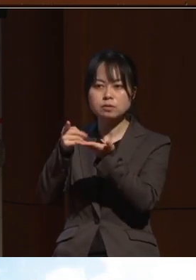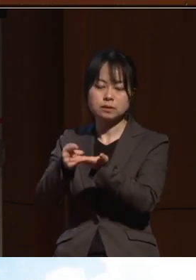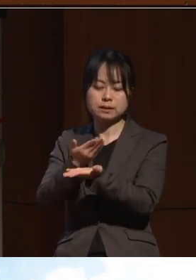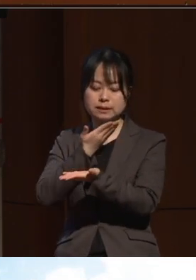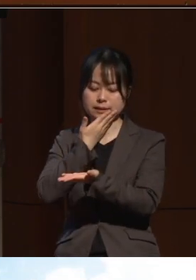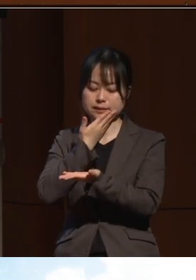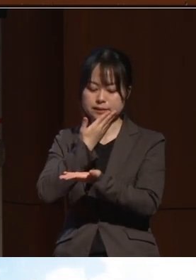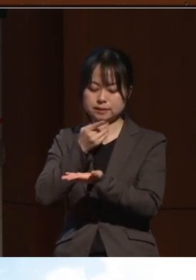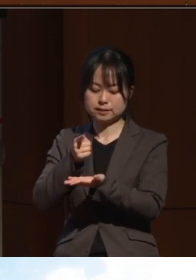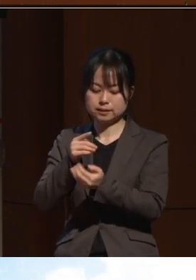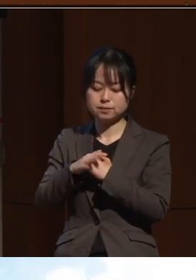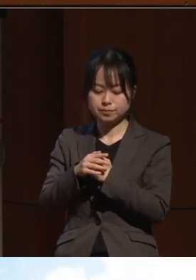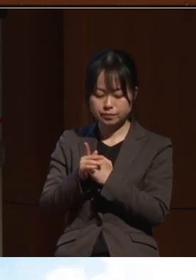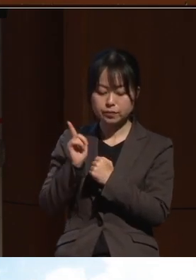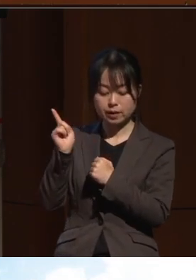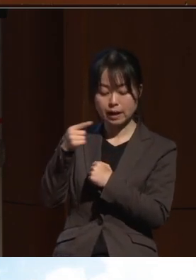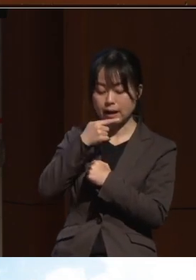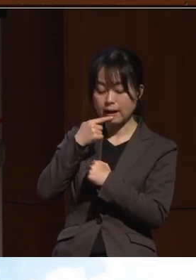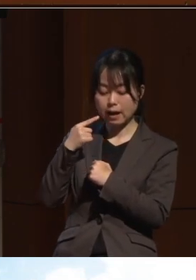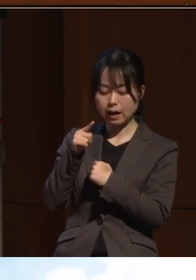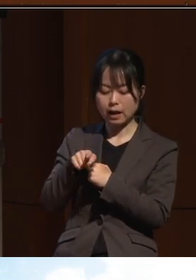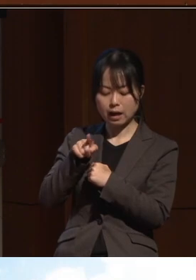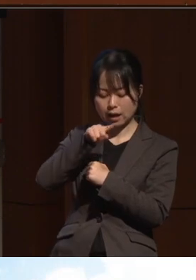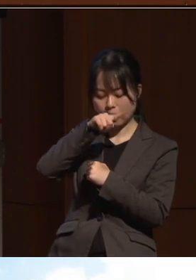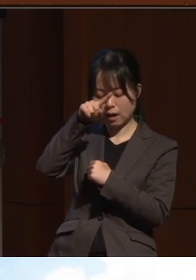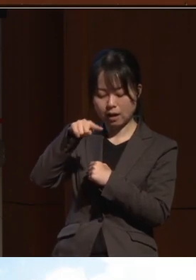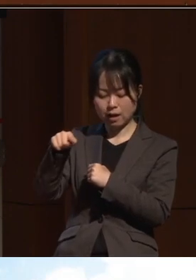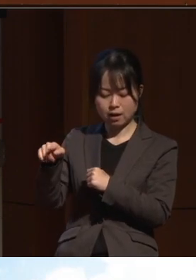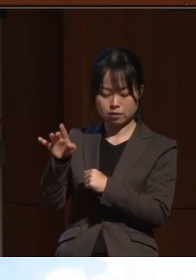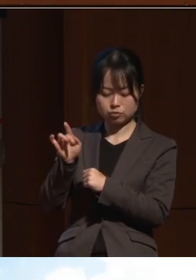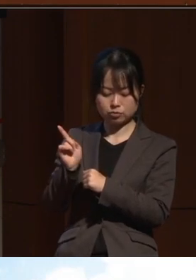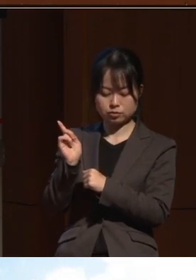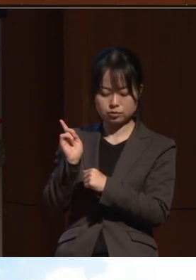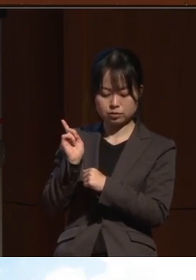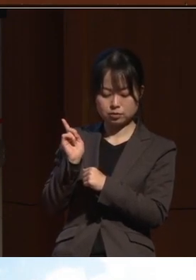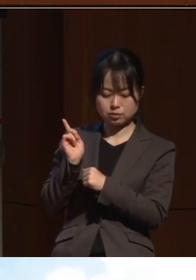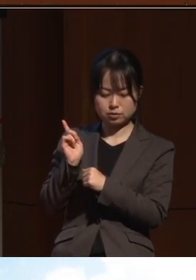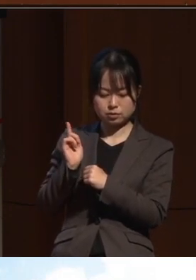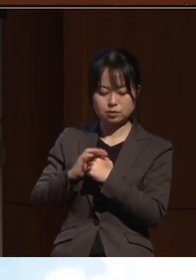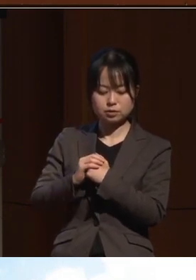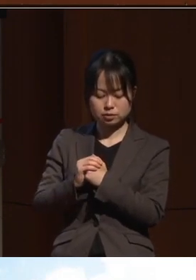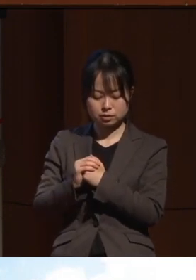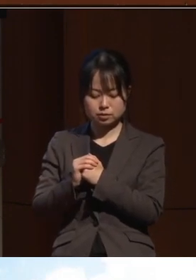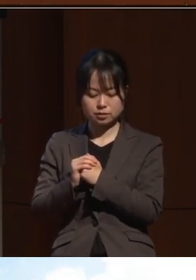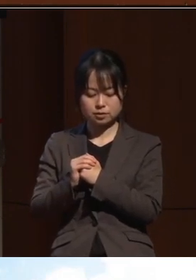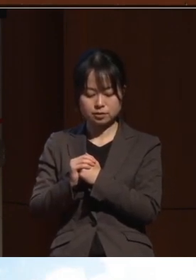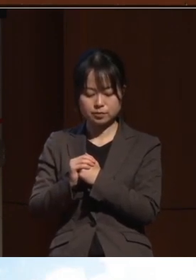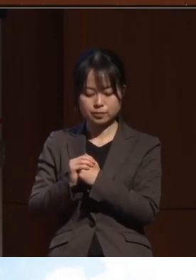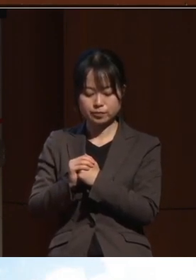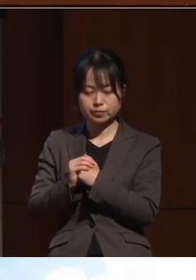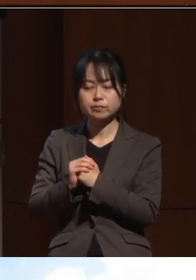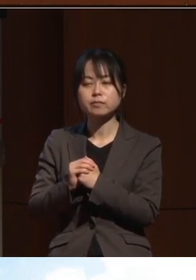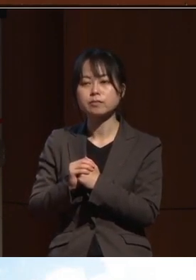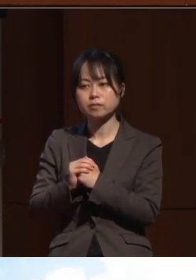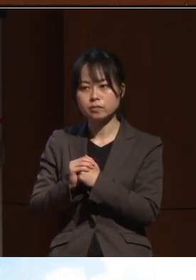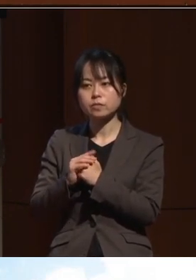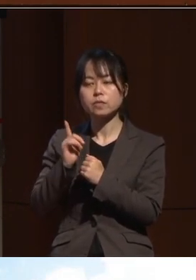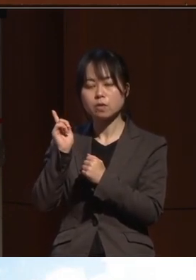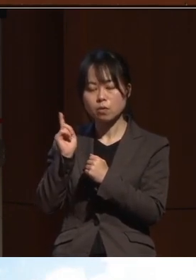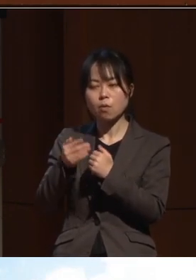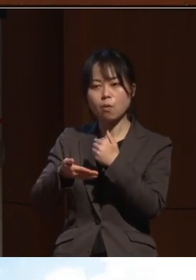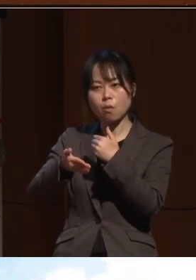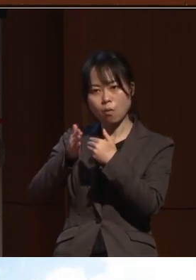red across underpinning research, etiology and prevention, and where that sort of complementary bed-to-bedside